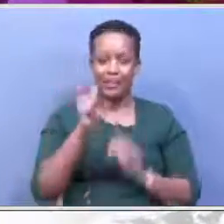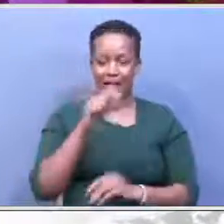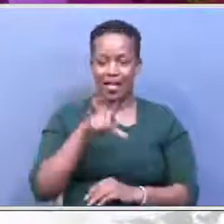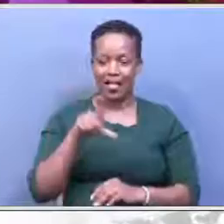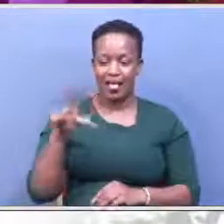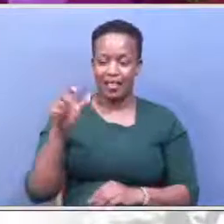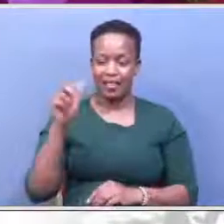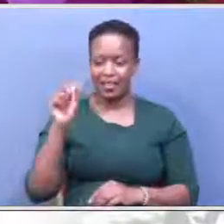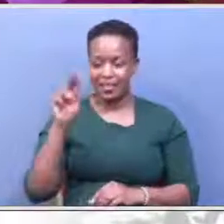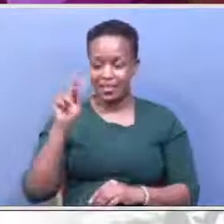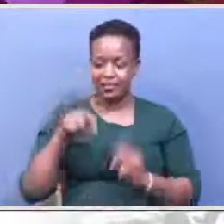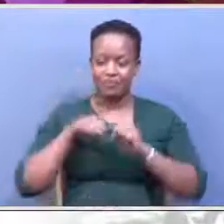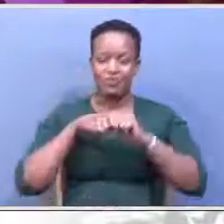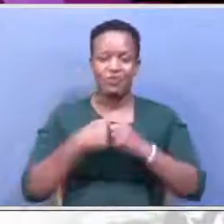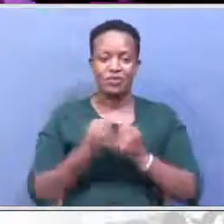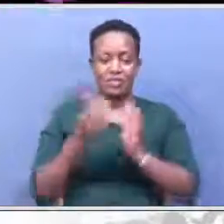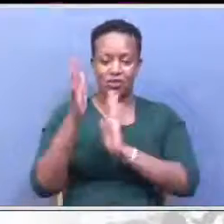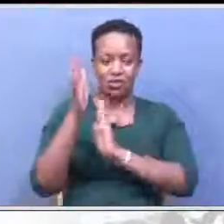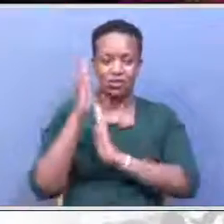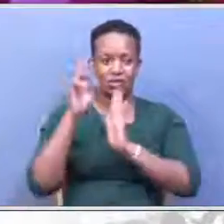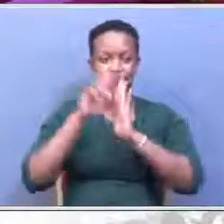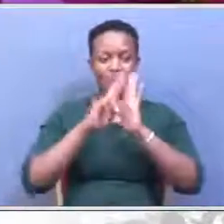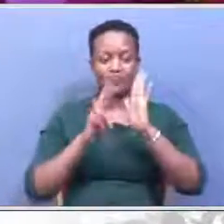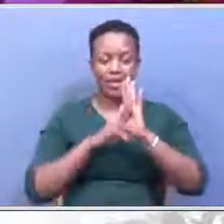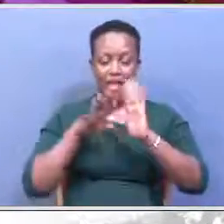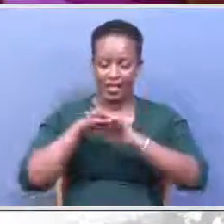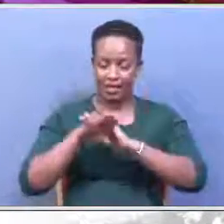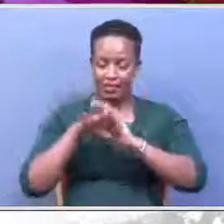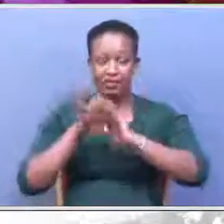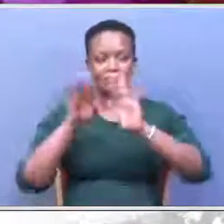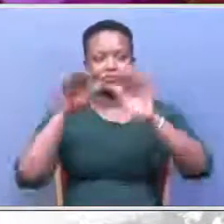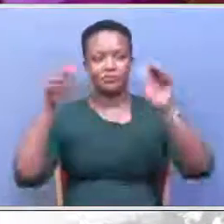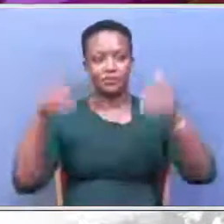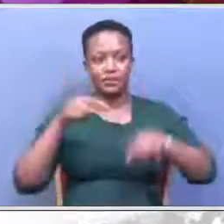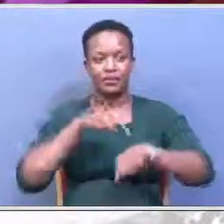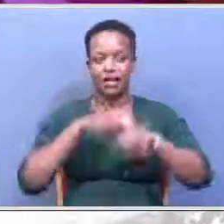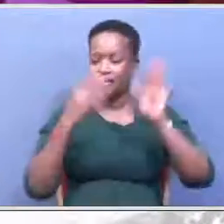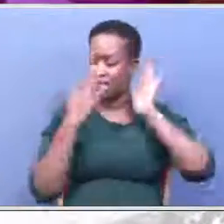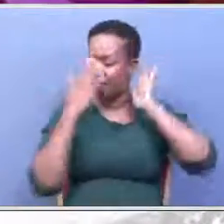breached security protocols and accessed the podium as Archbishop Anthony